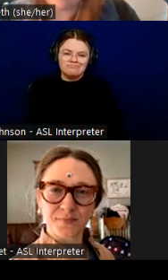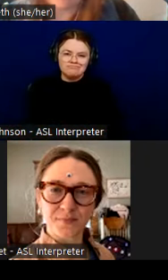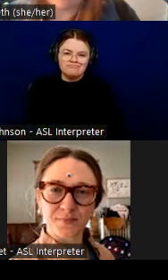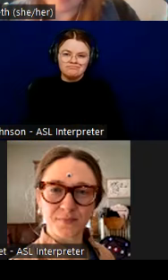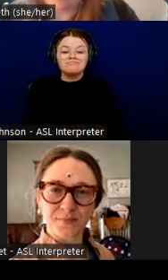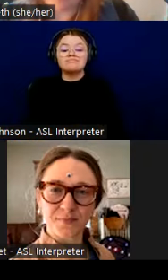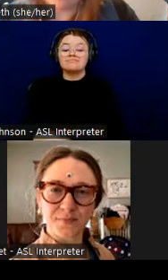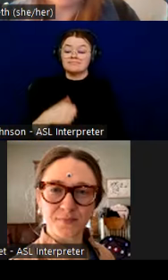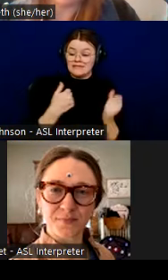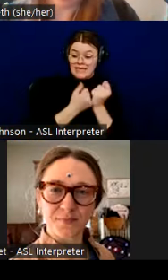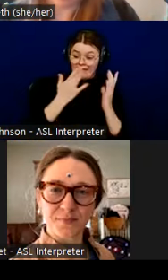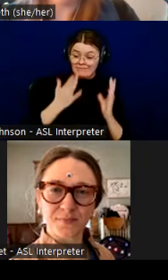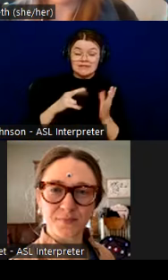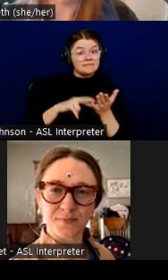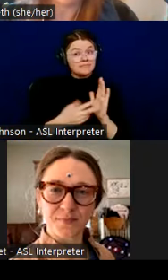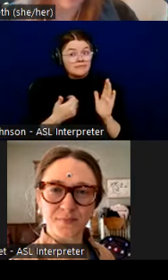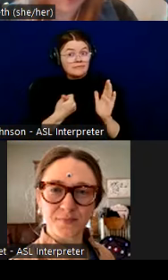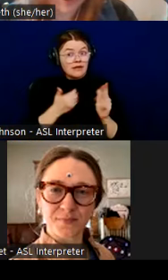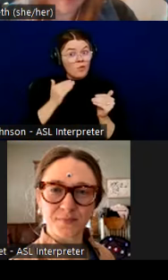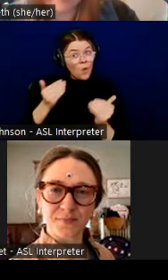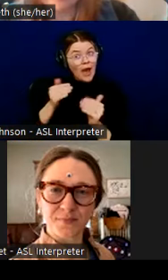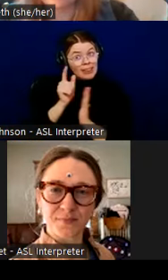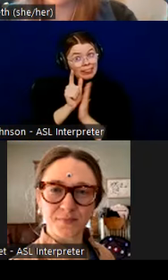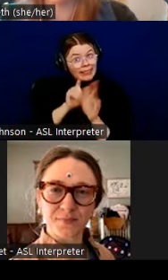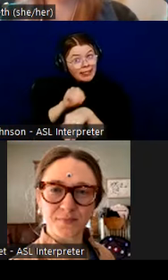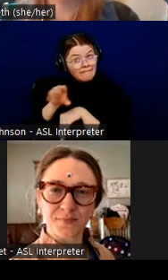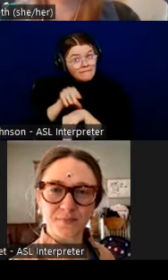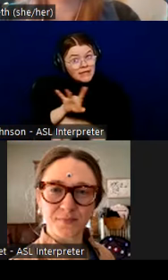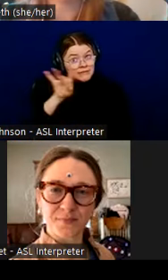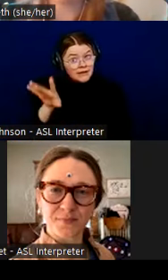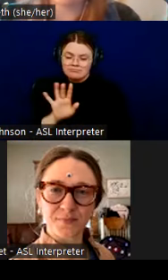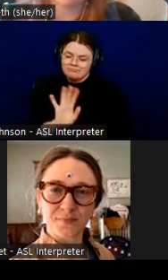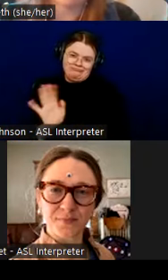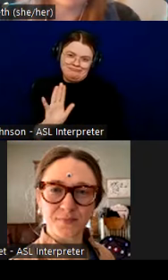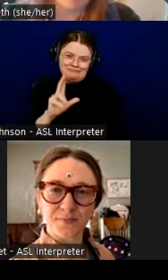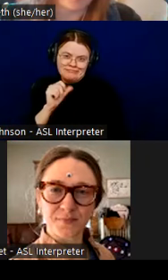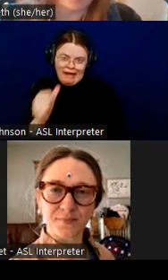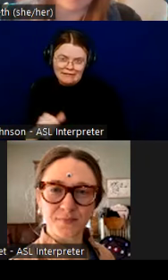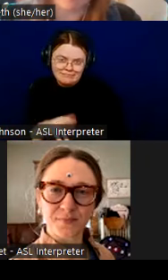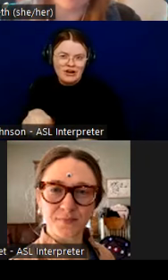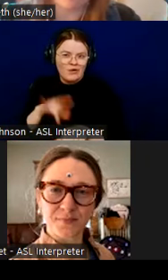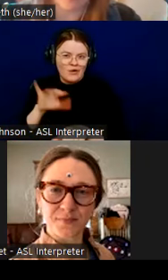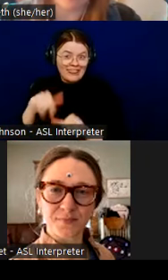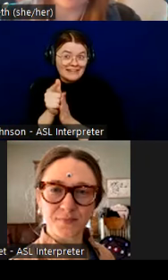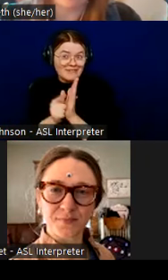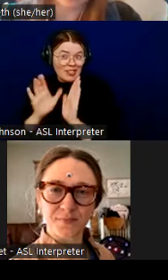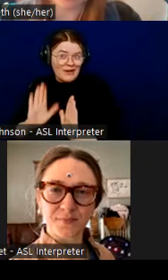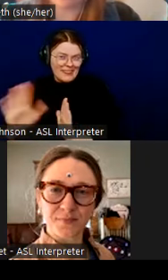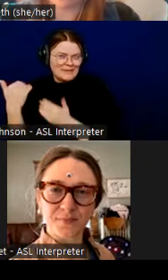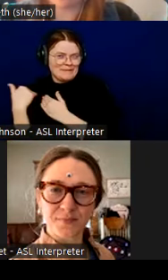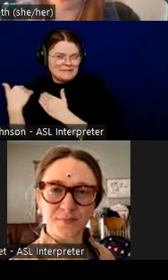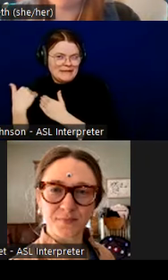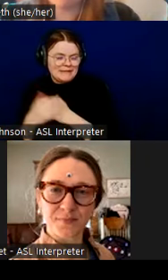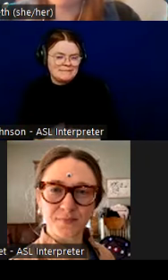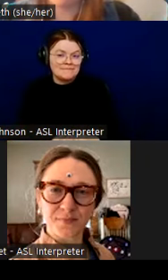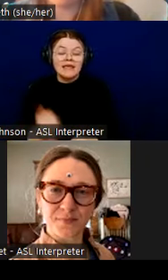legal advice as an advocate, and you said that is a lawyer's job. It's important if you're dealing with a survivor who's been